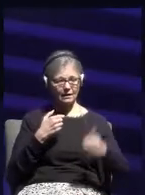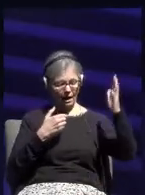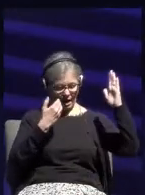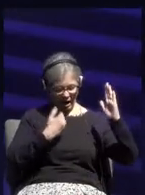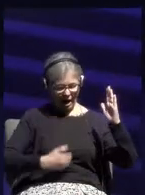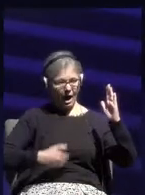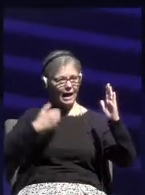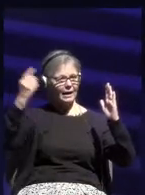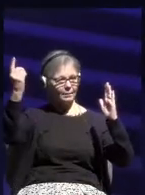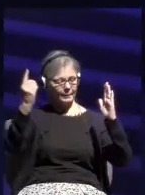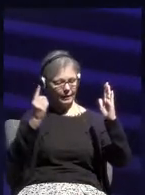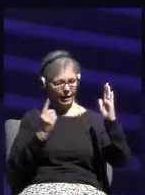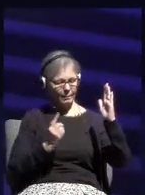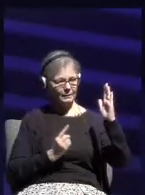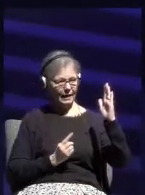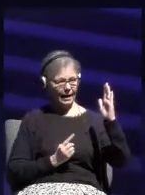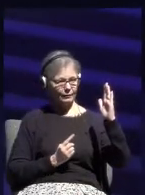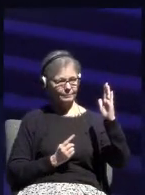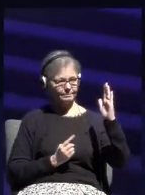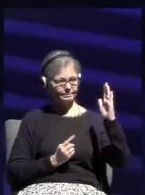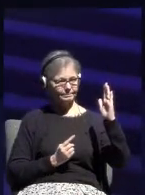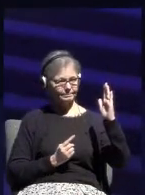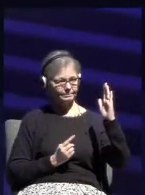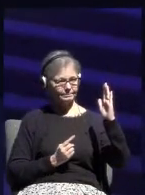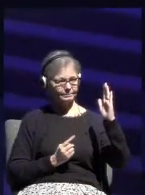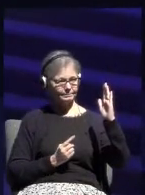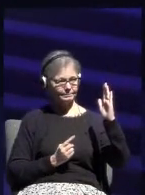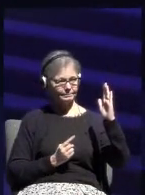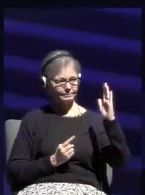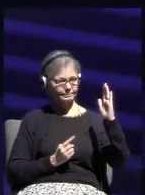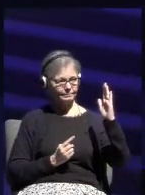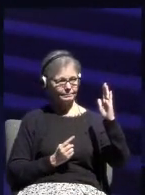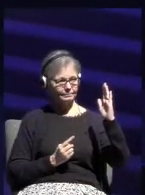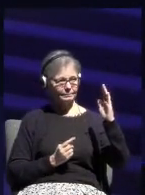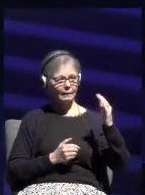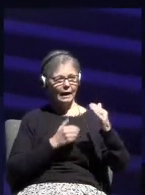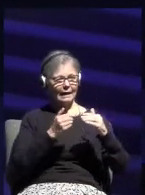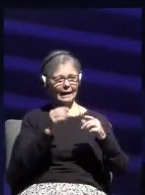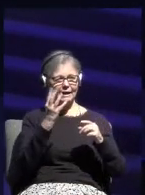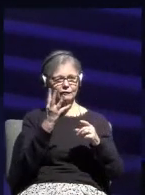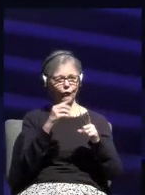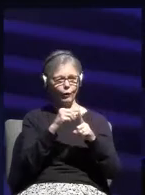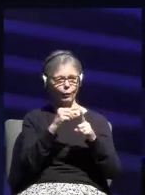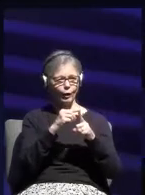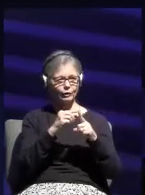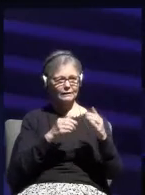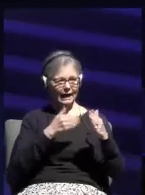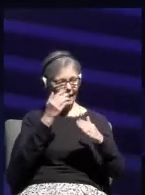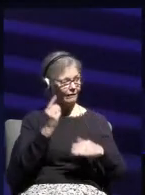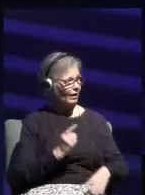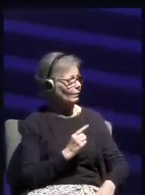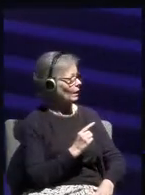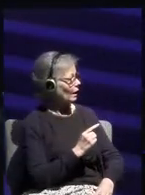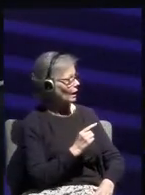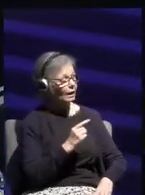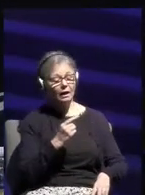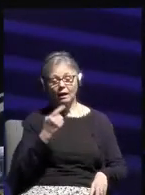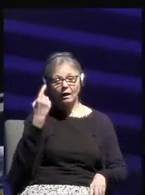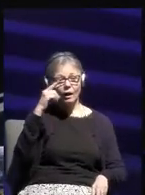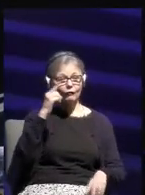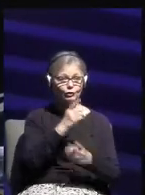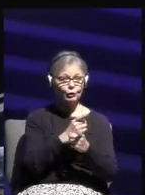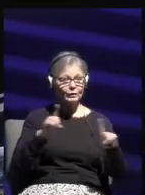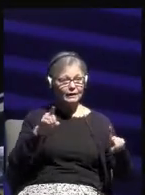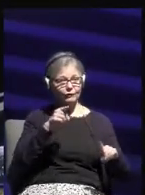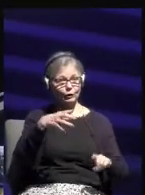come down," and I want you to read the next four words with me. "I have come down to deliver them